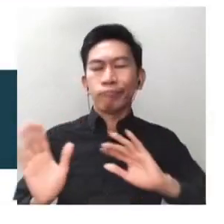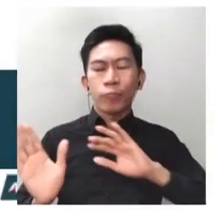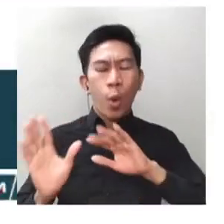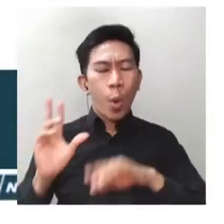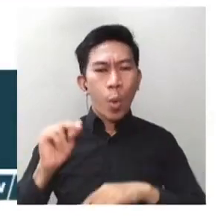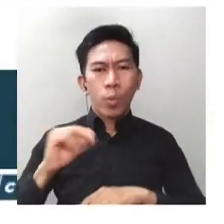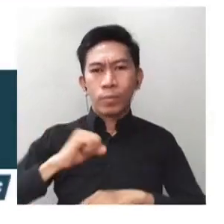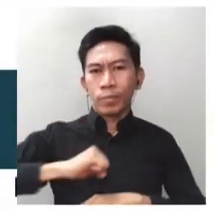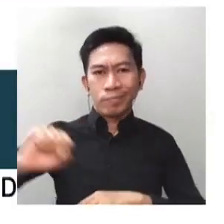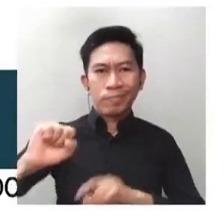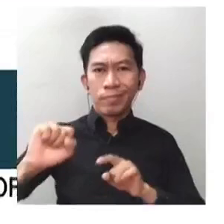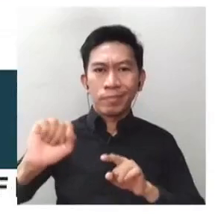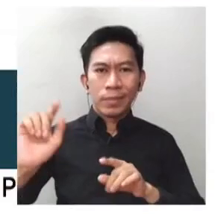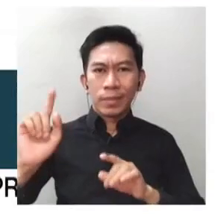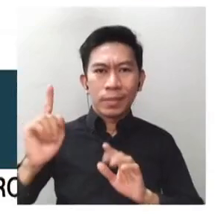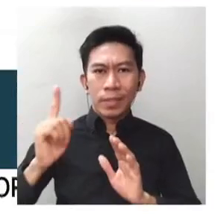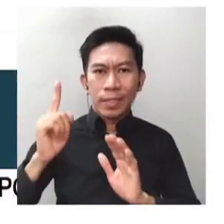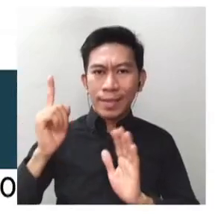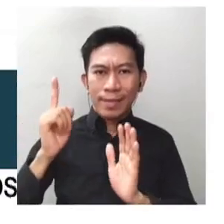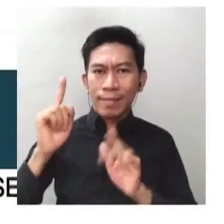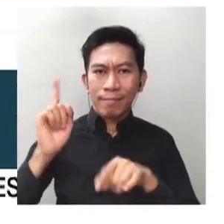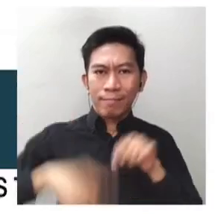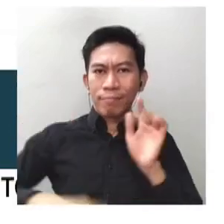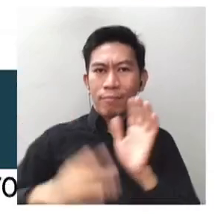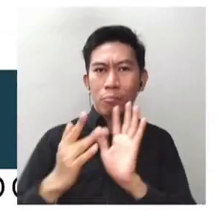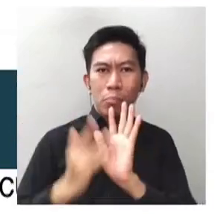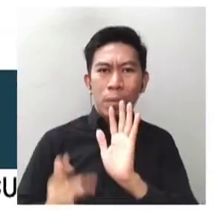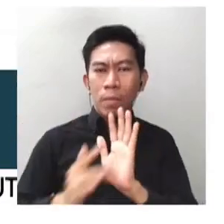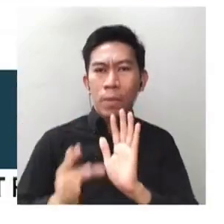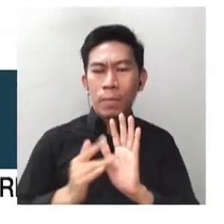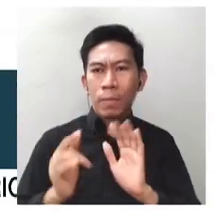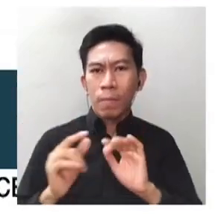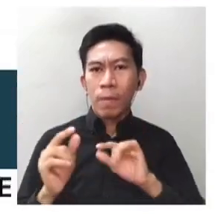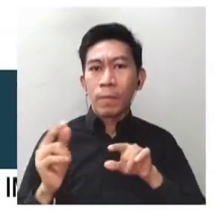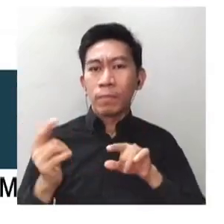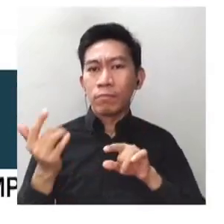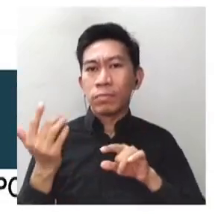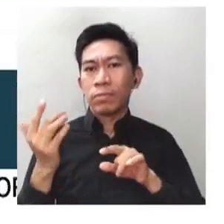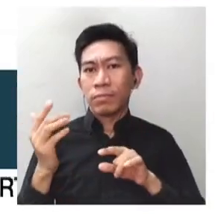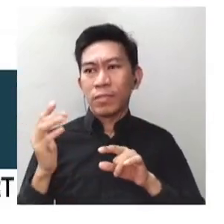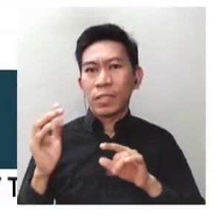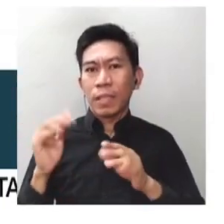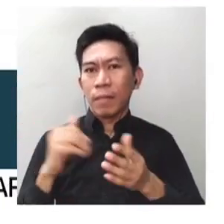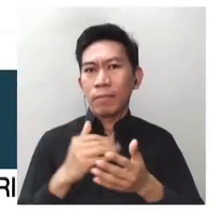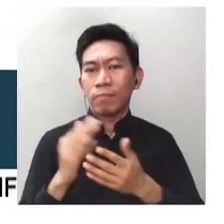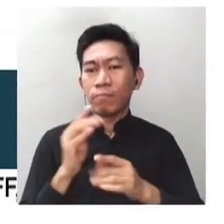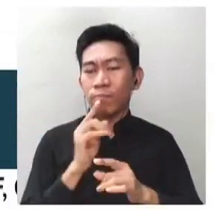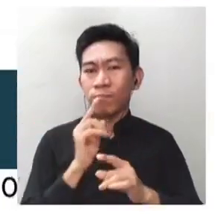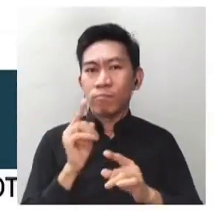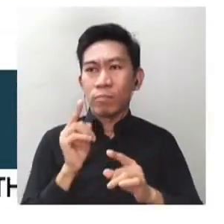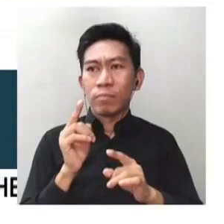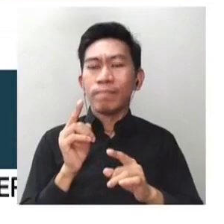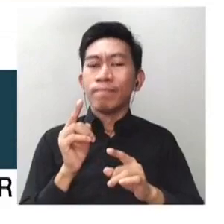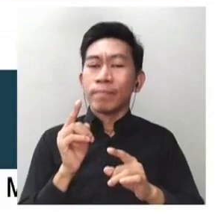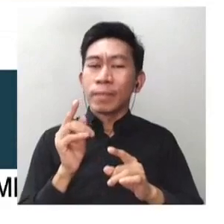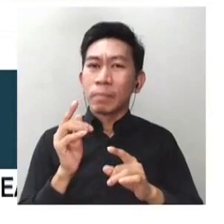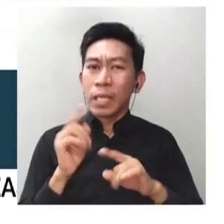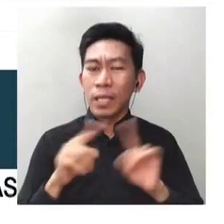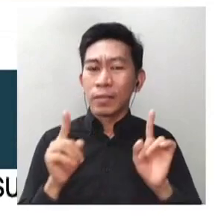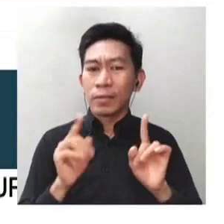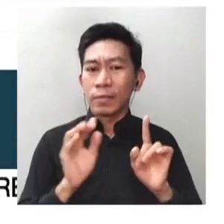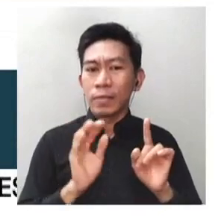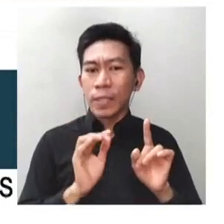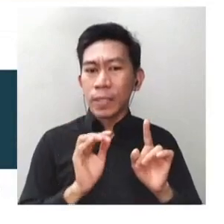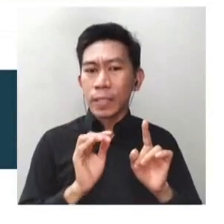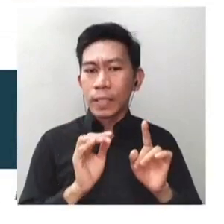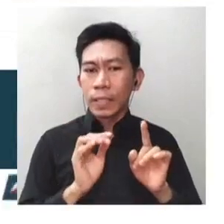against journalists, against those who perpetrate these really terrible actions with him. But let's be